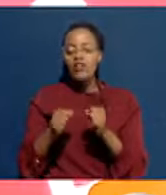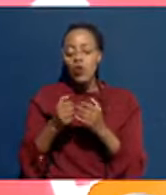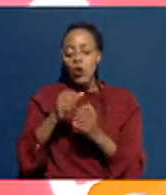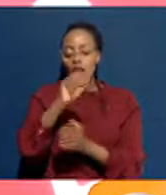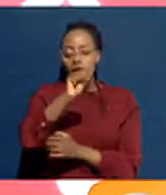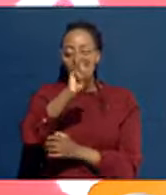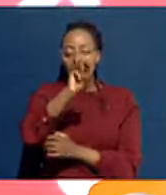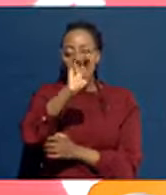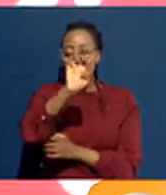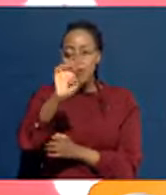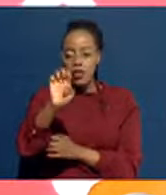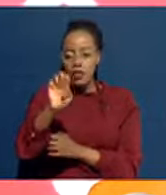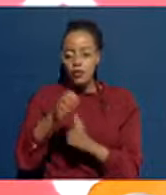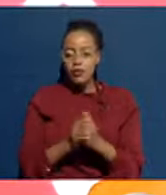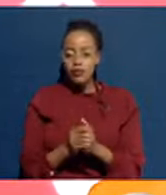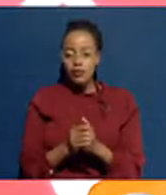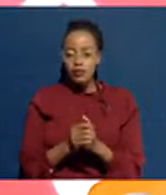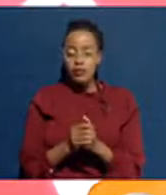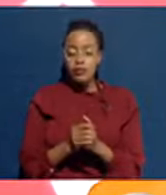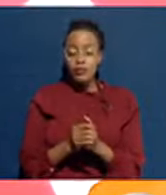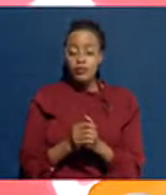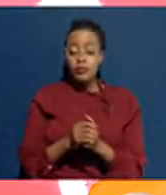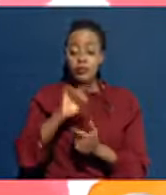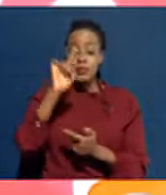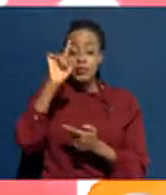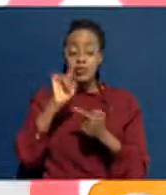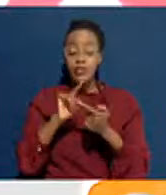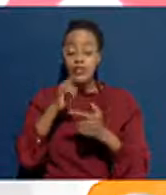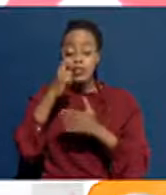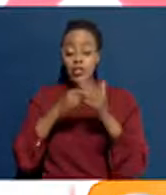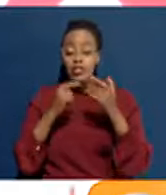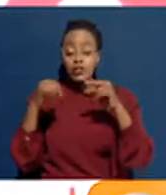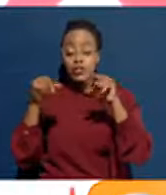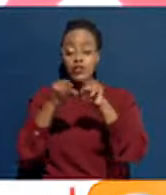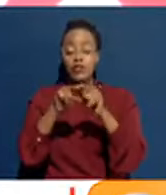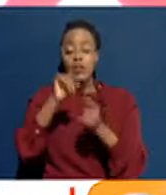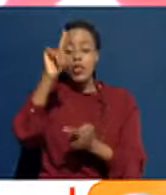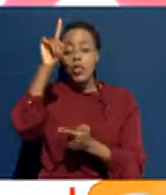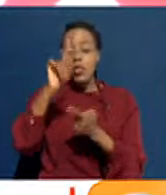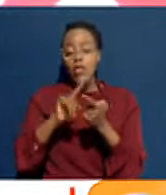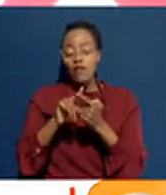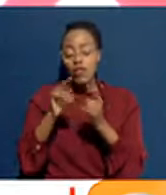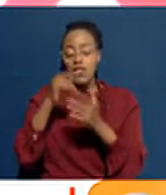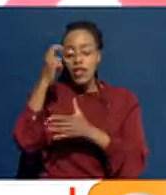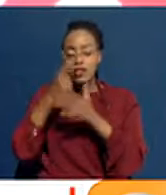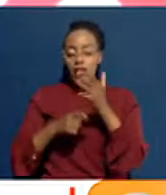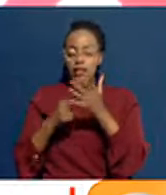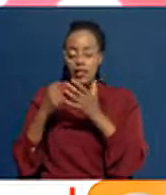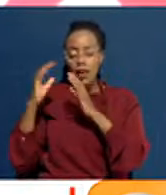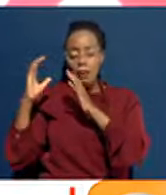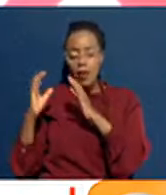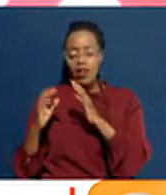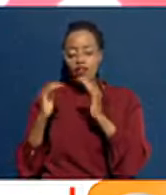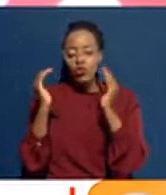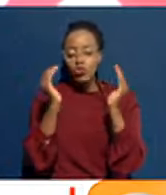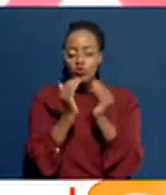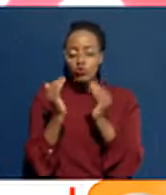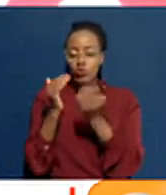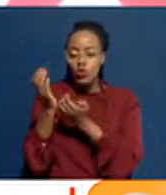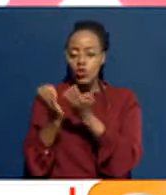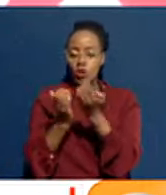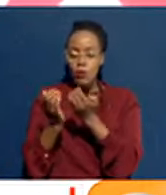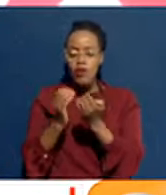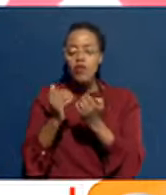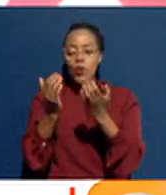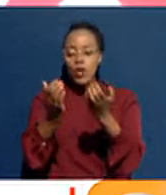sector. To reduce tax compliance costs and thereby lowering the overall tax burden on small business. On this, there